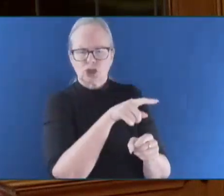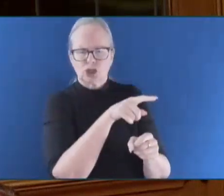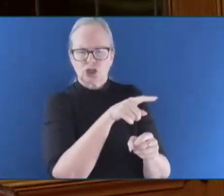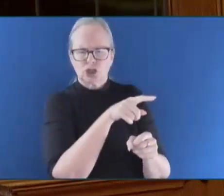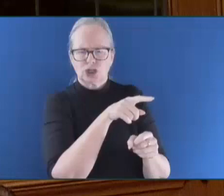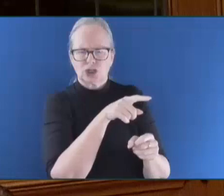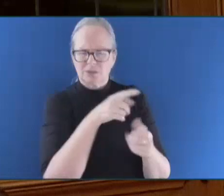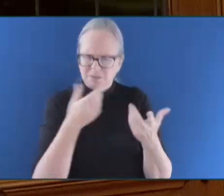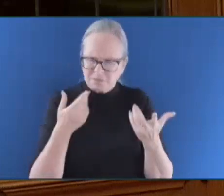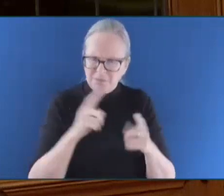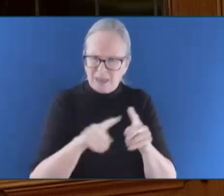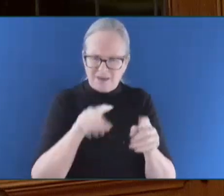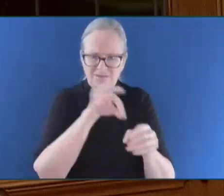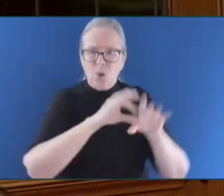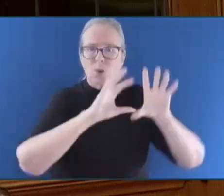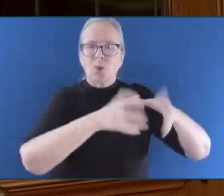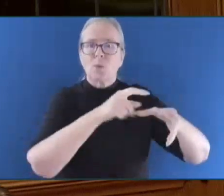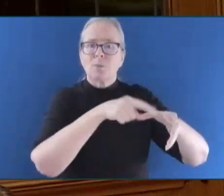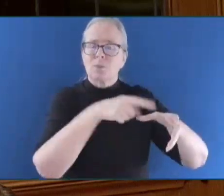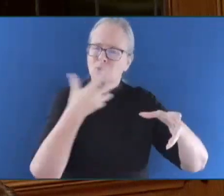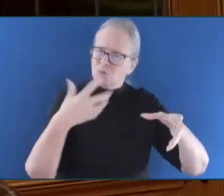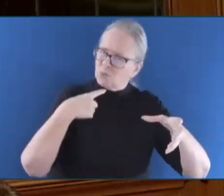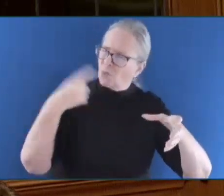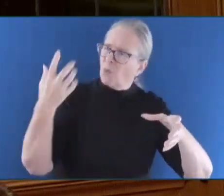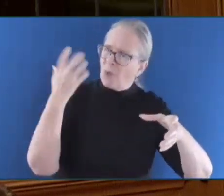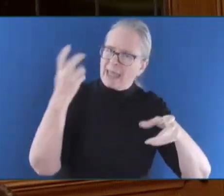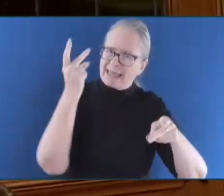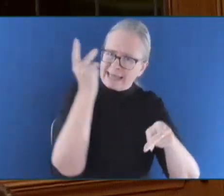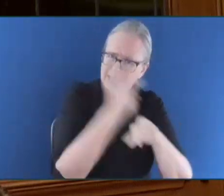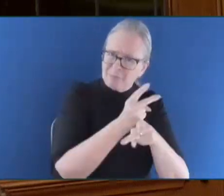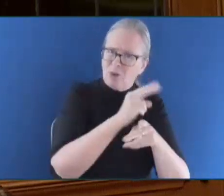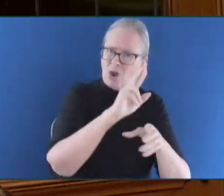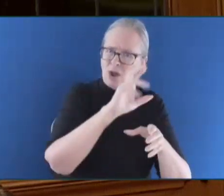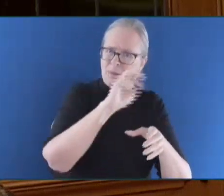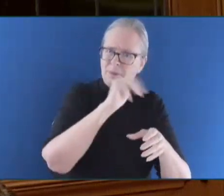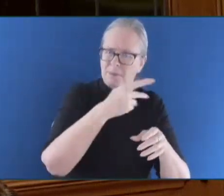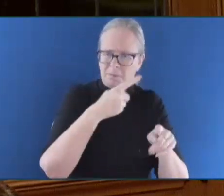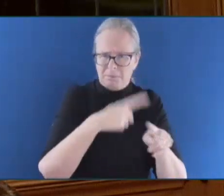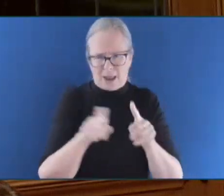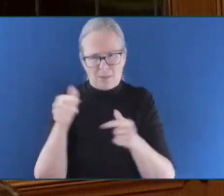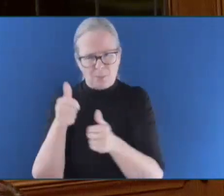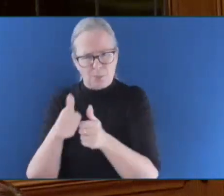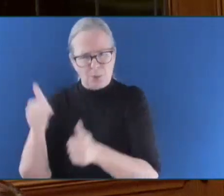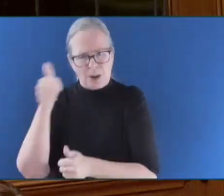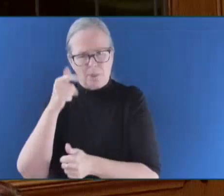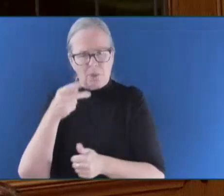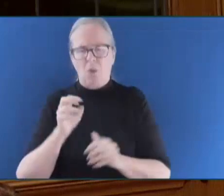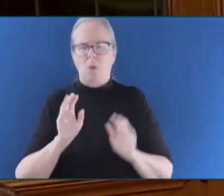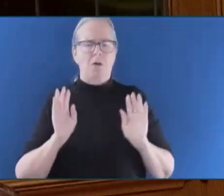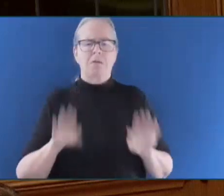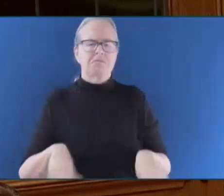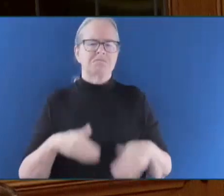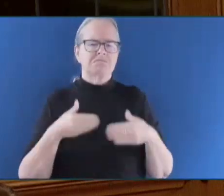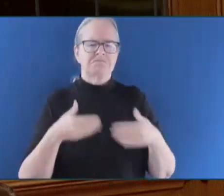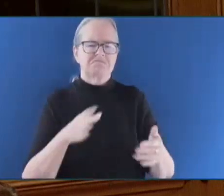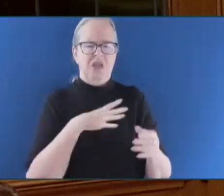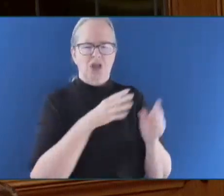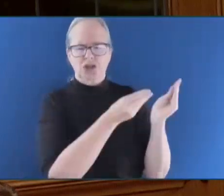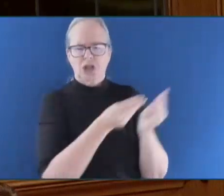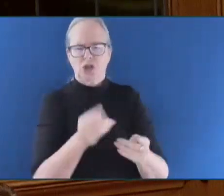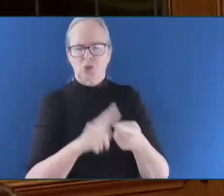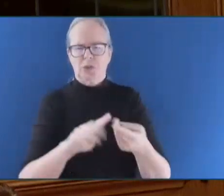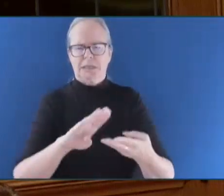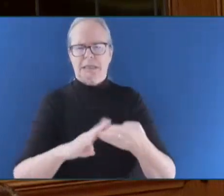Surrey. When this NDP premier hears that his heavy-handed, tone-deaf authoritarian approach is going